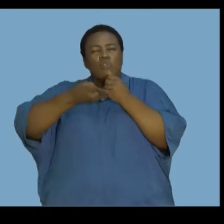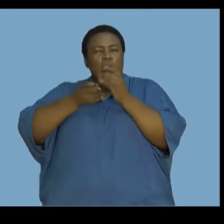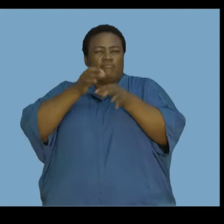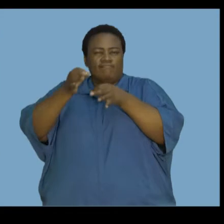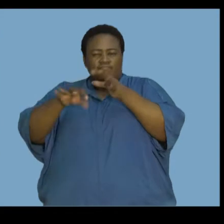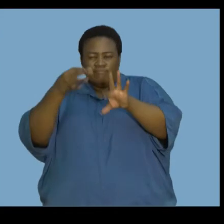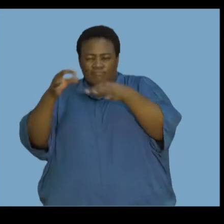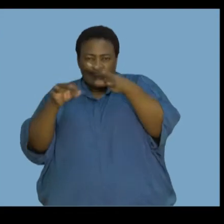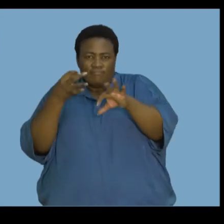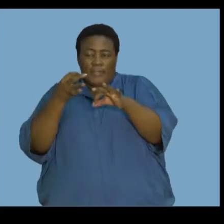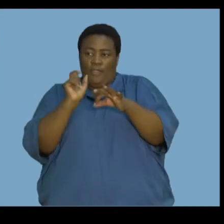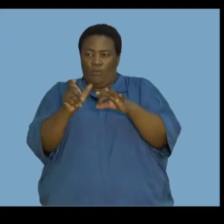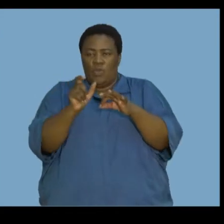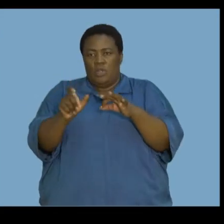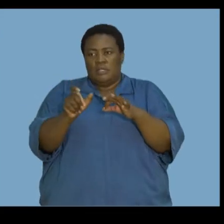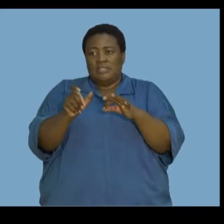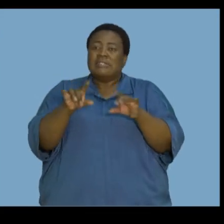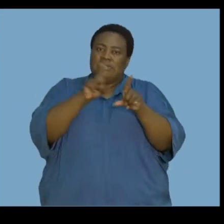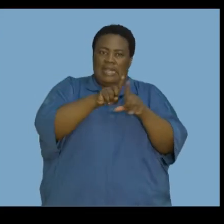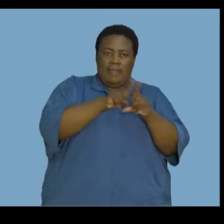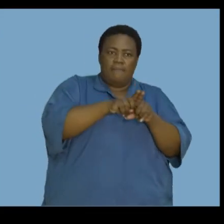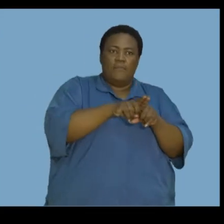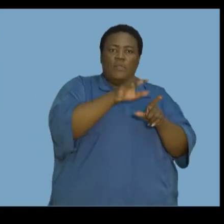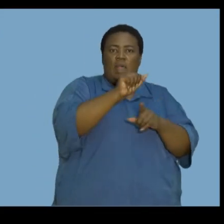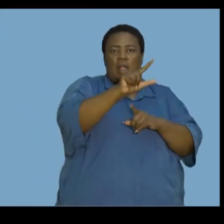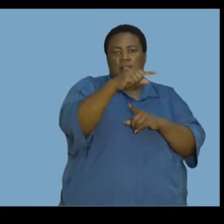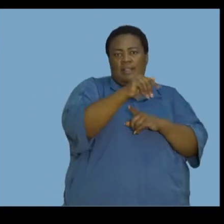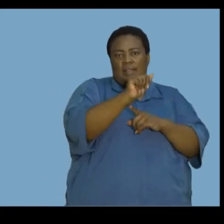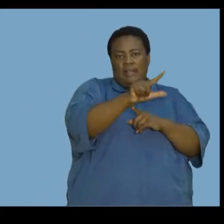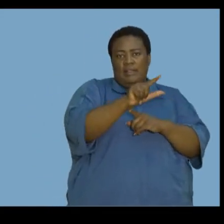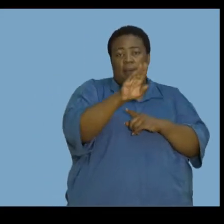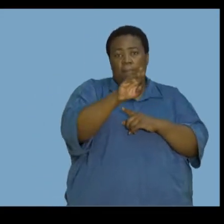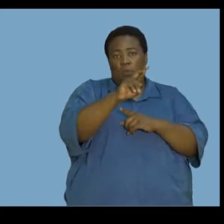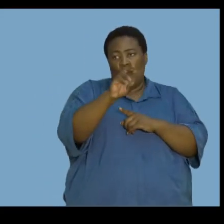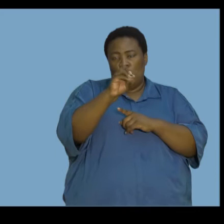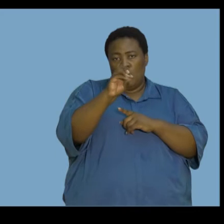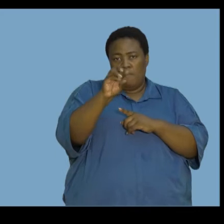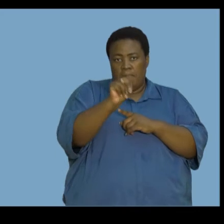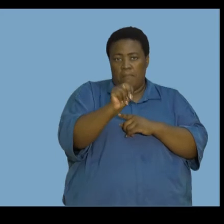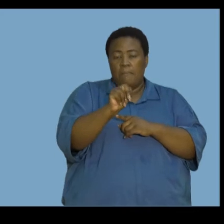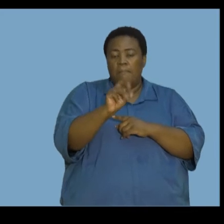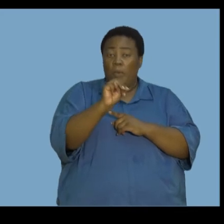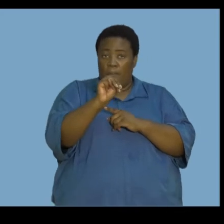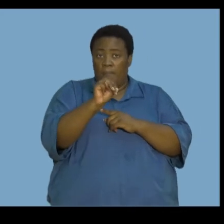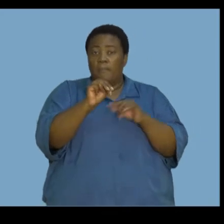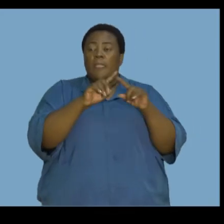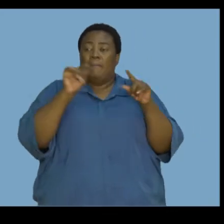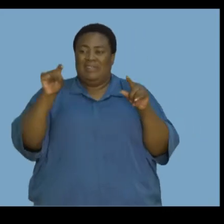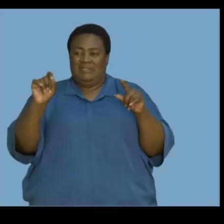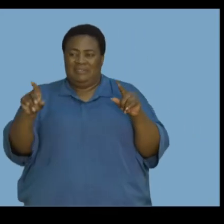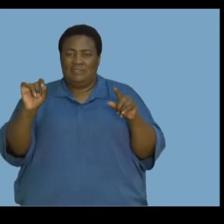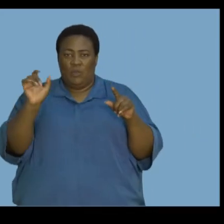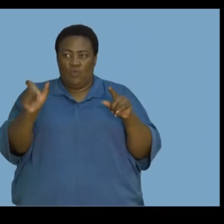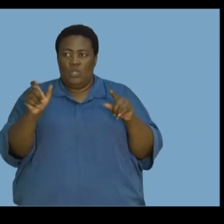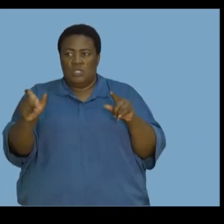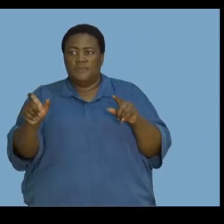eutrophication. It's similar to algal bloom, but let's try and understand essentially what eutrophication is. So